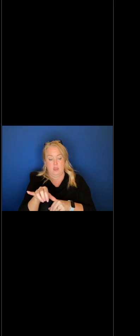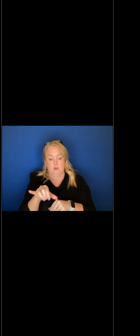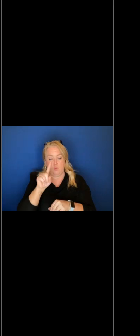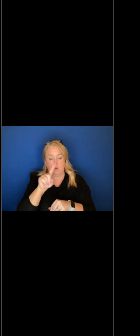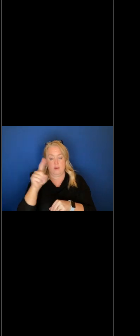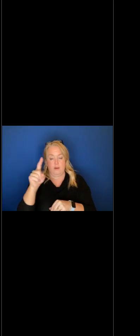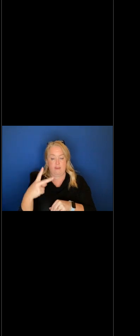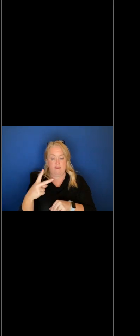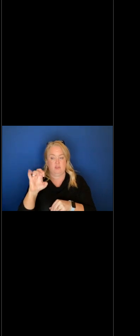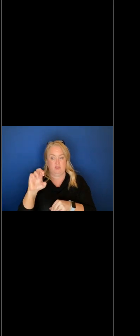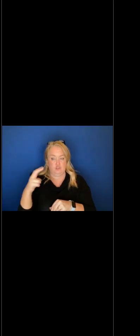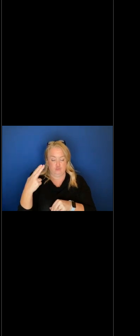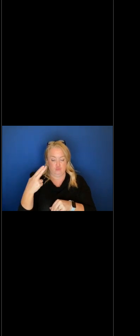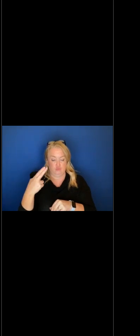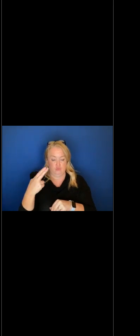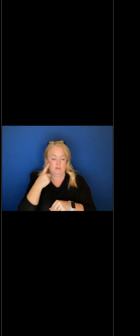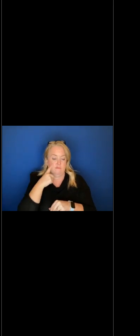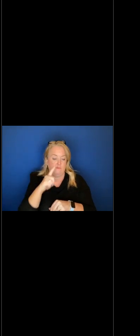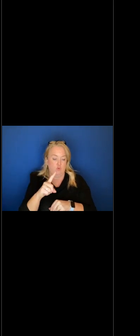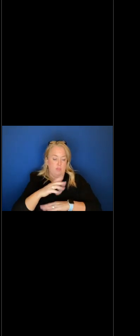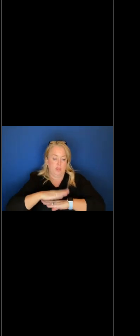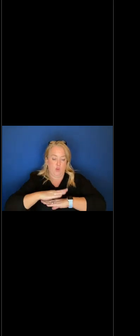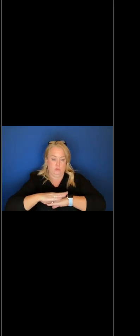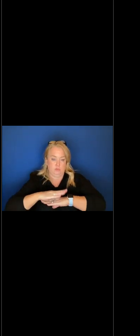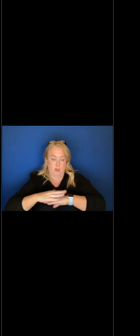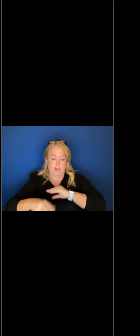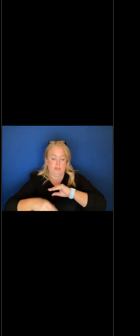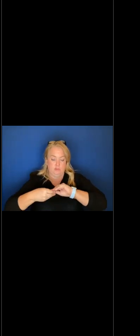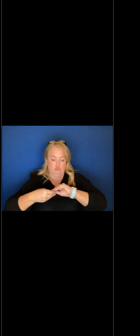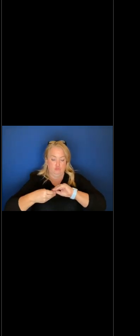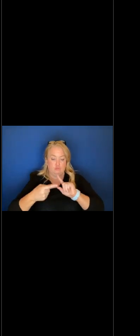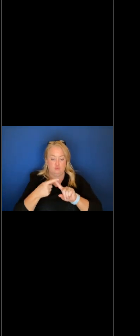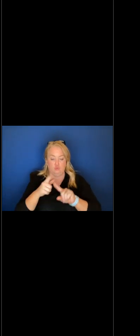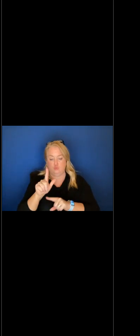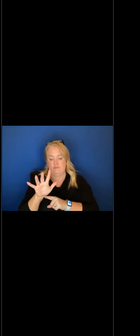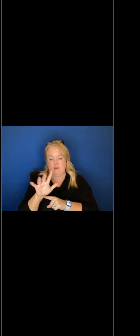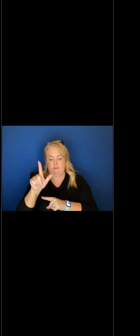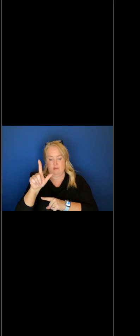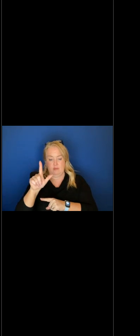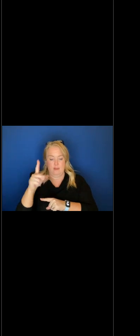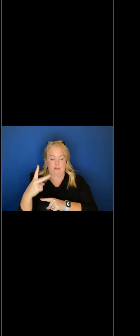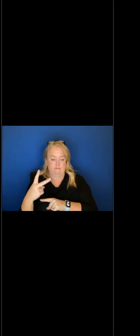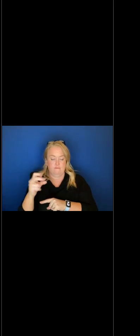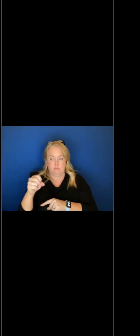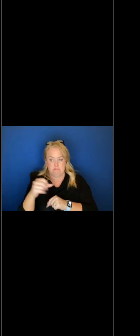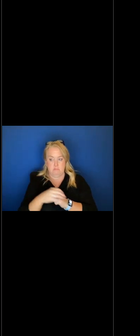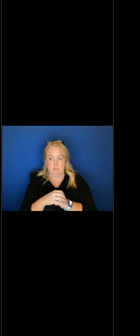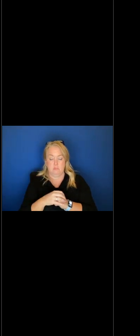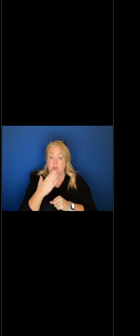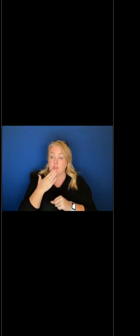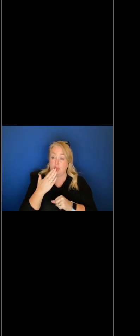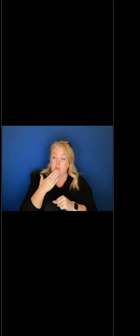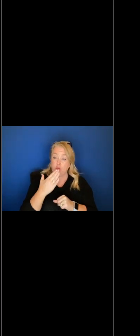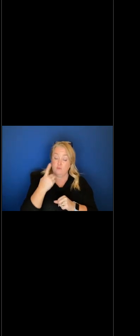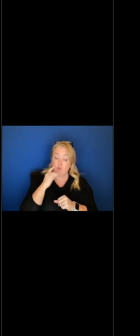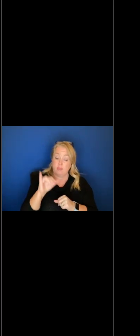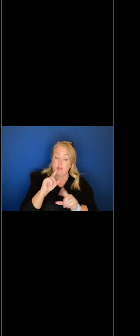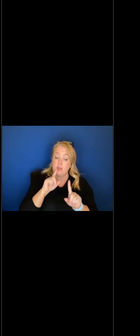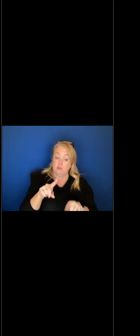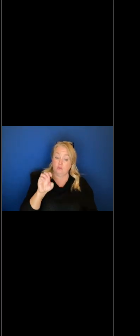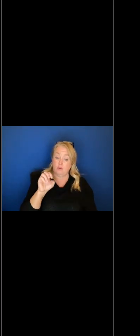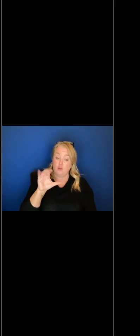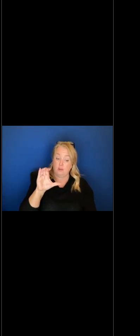1.5 inch extension for the countertop to a 25.5 inch extension. Thank you for that answer, Eric.